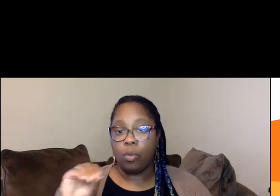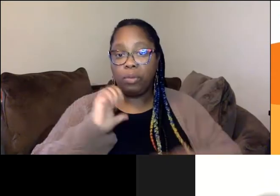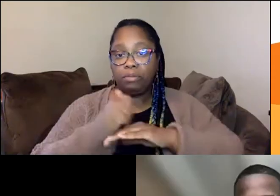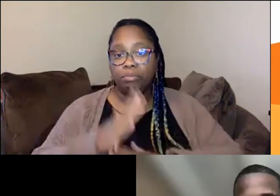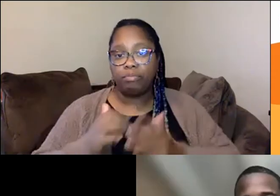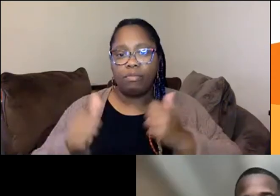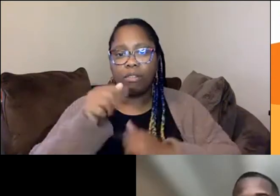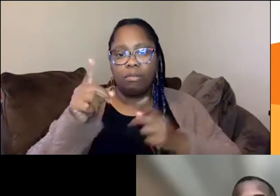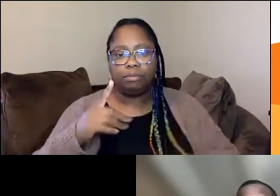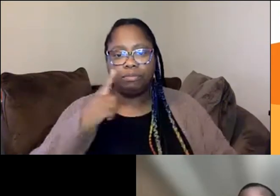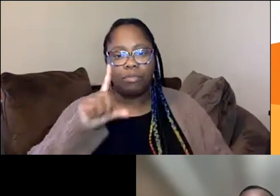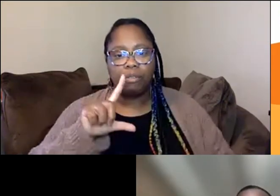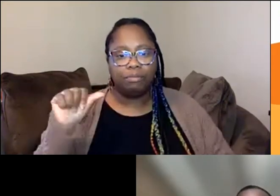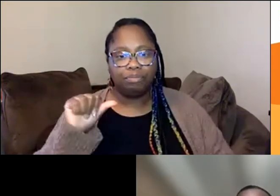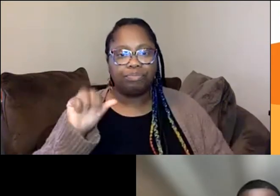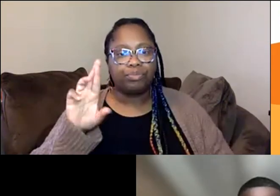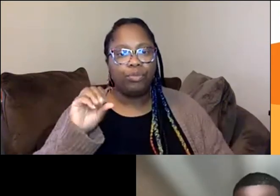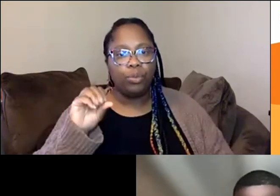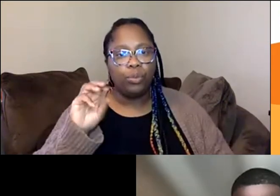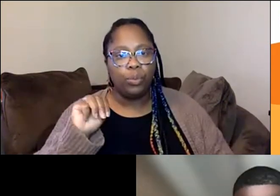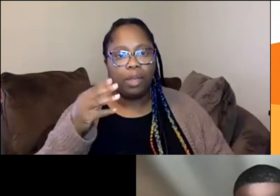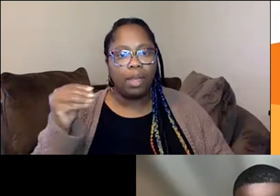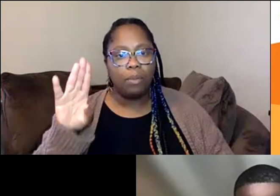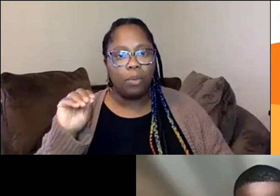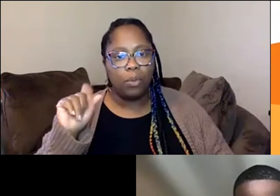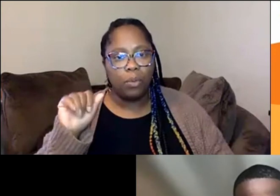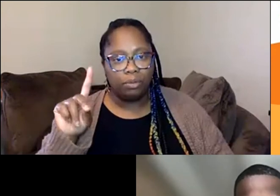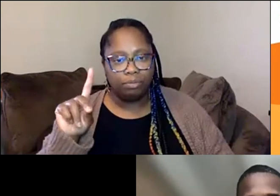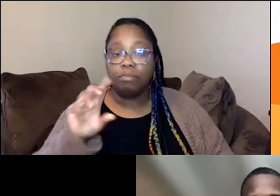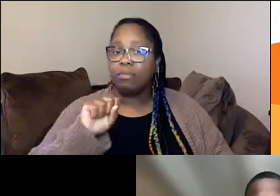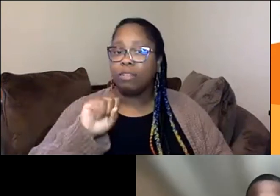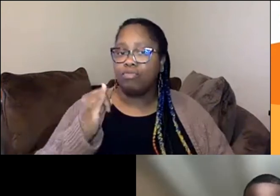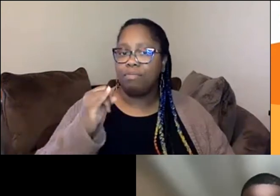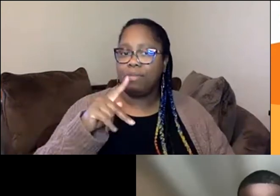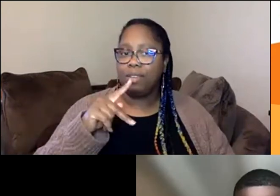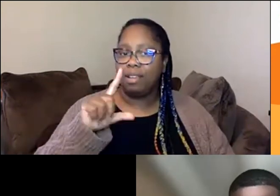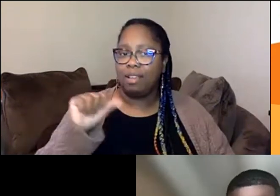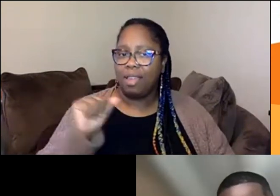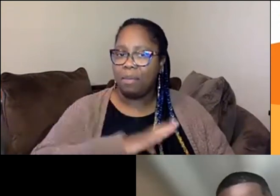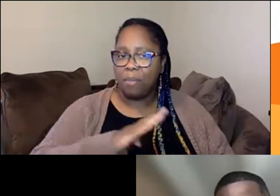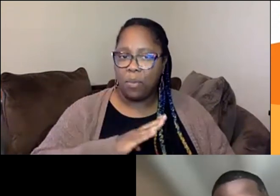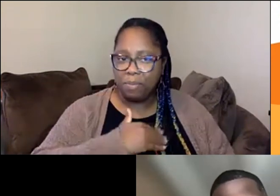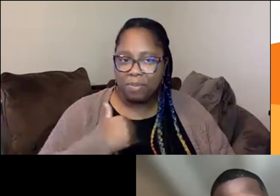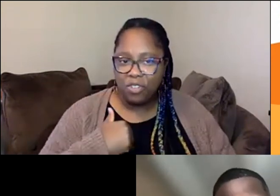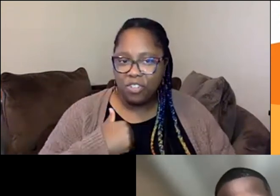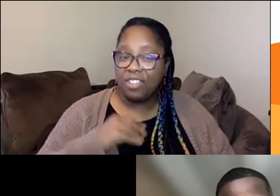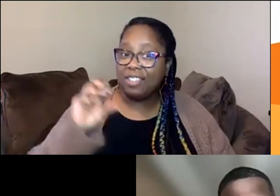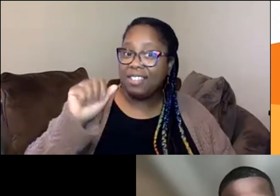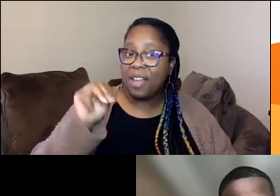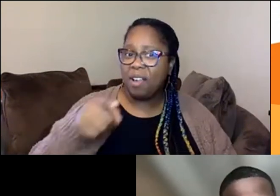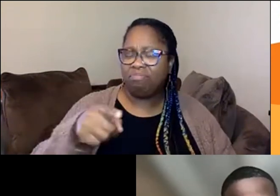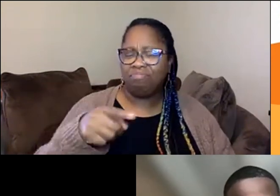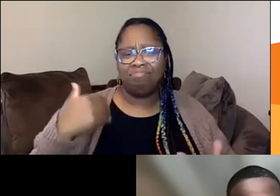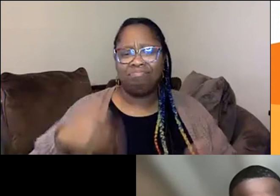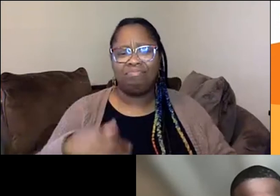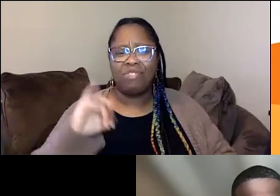director of Los Angeles Room and Board, and SJPLA board member. Sam is a force of joy for